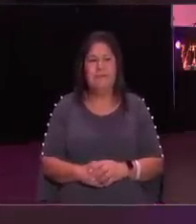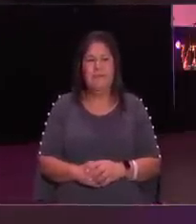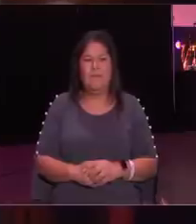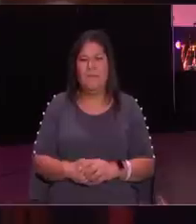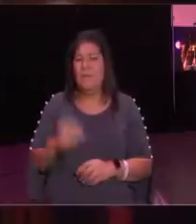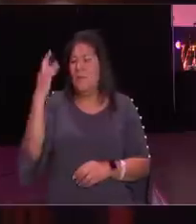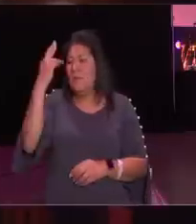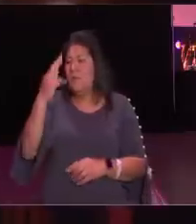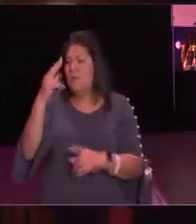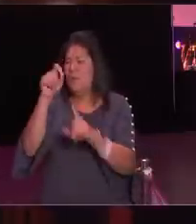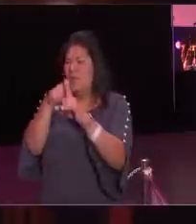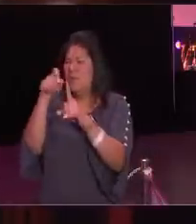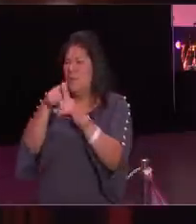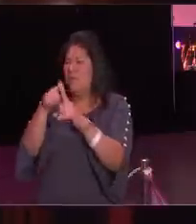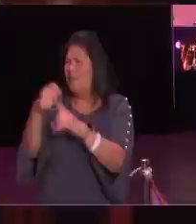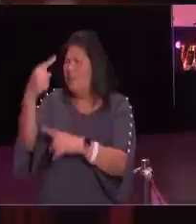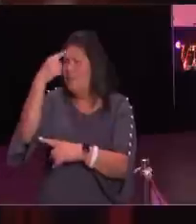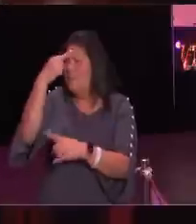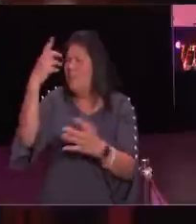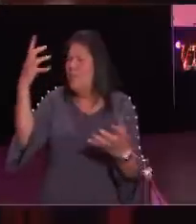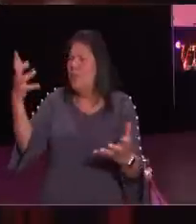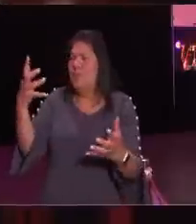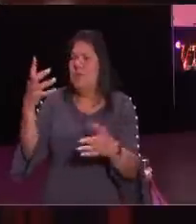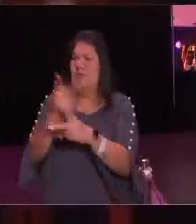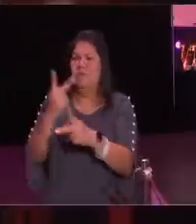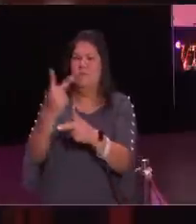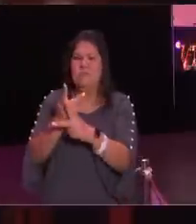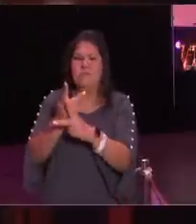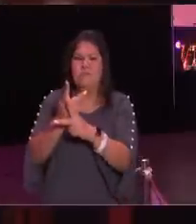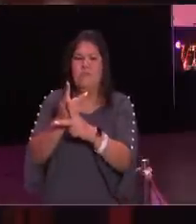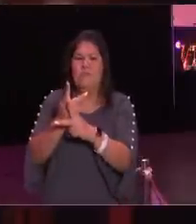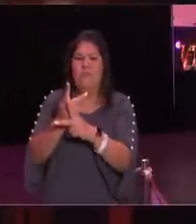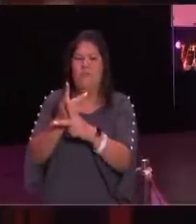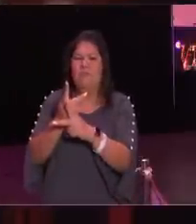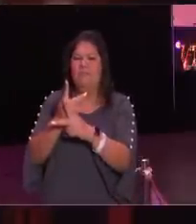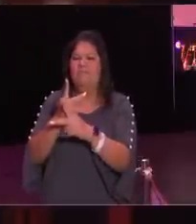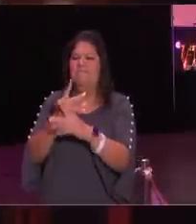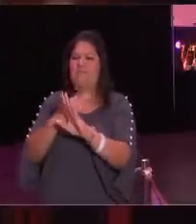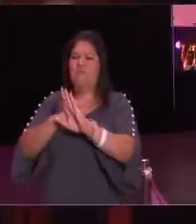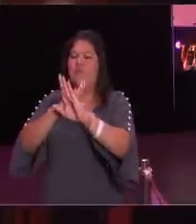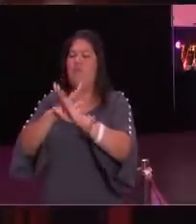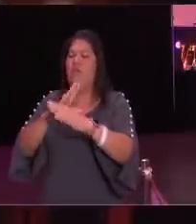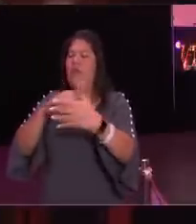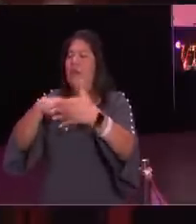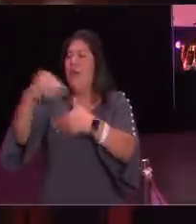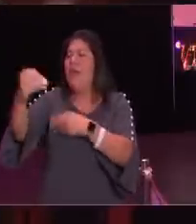And the reason he attacks your mind is to keep you from getting to the field.